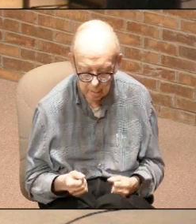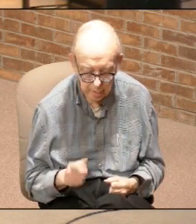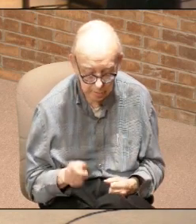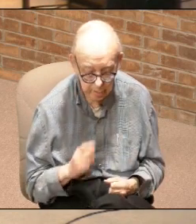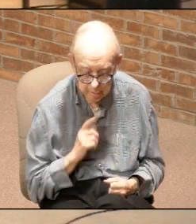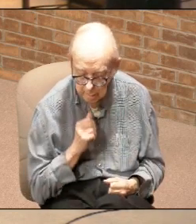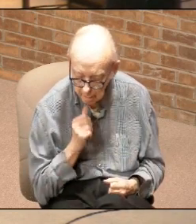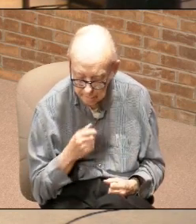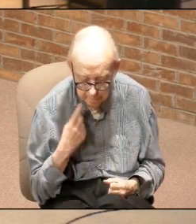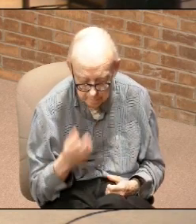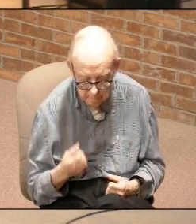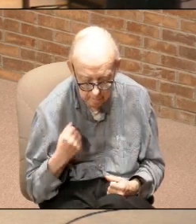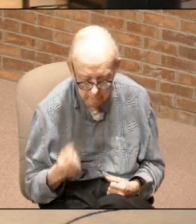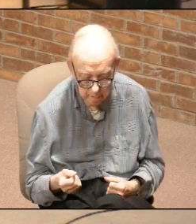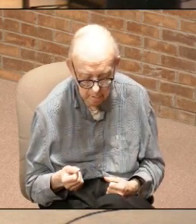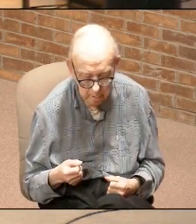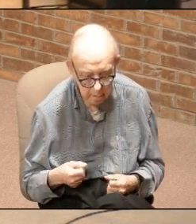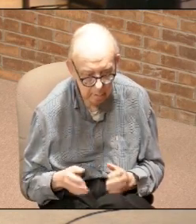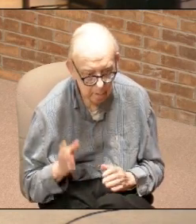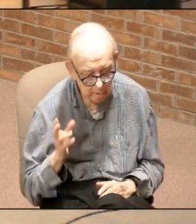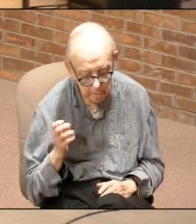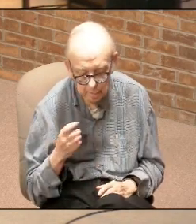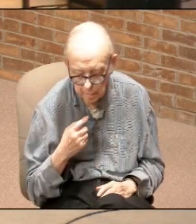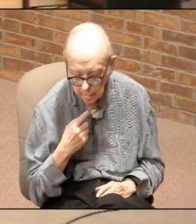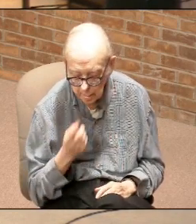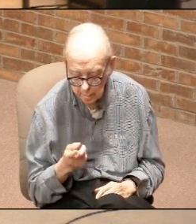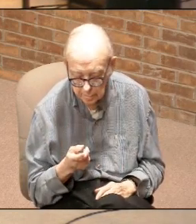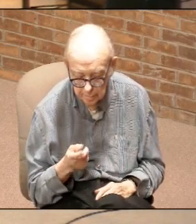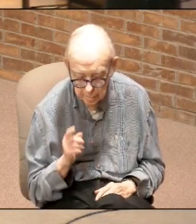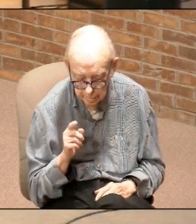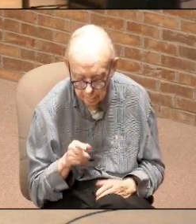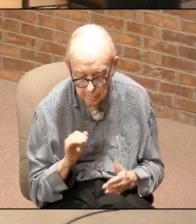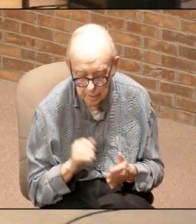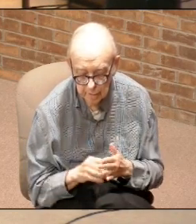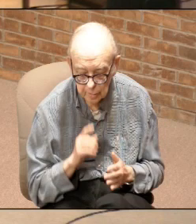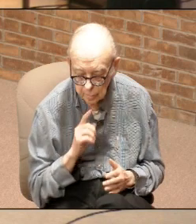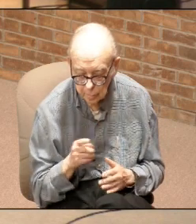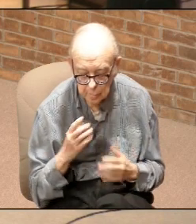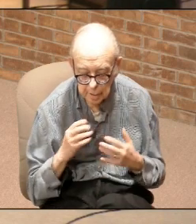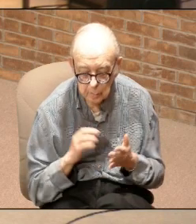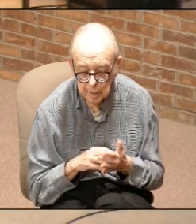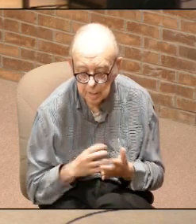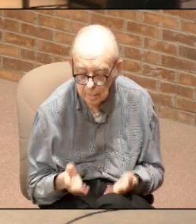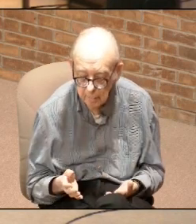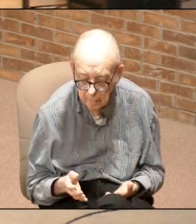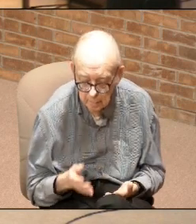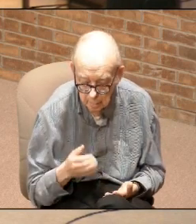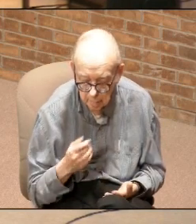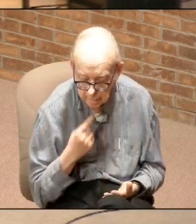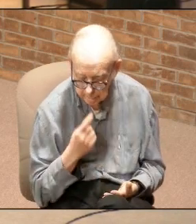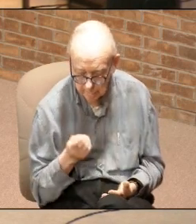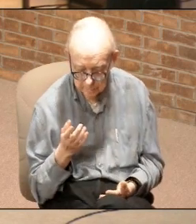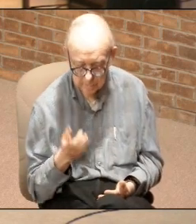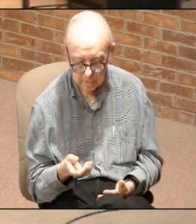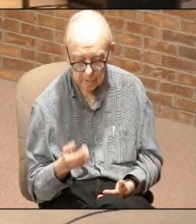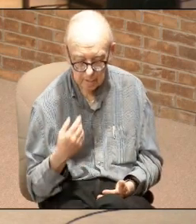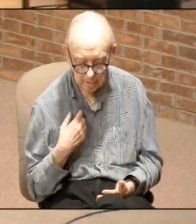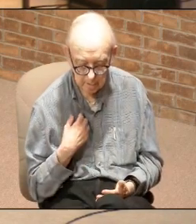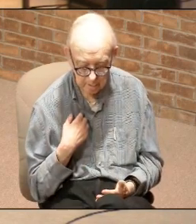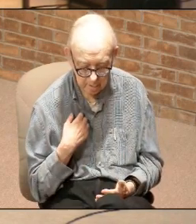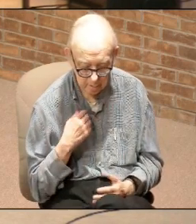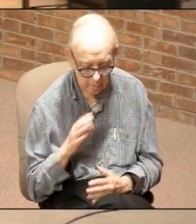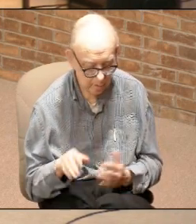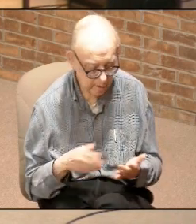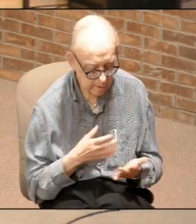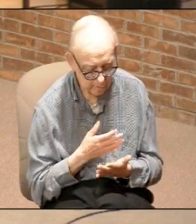strong because you're allowing satan to tell you you're weak god said that i can